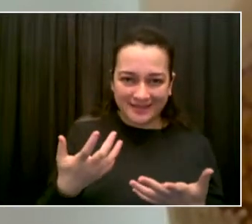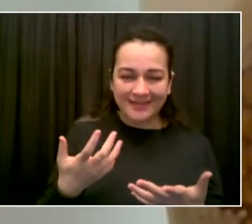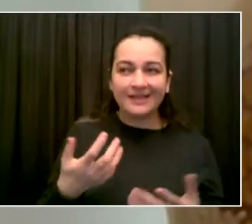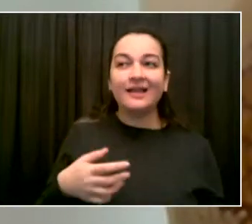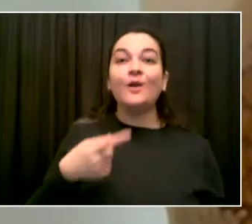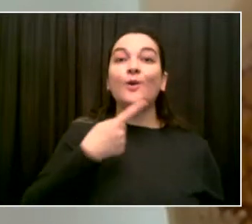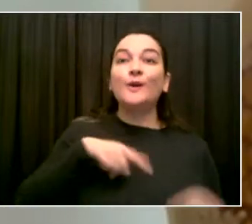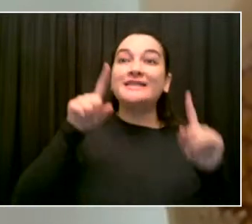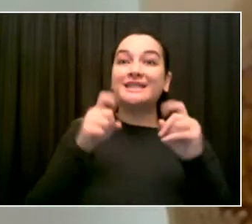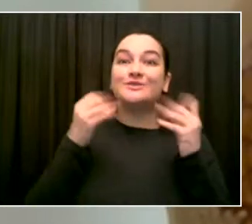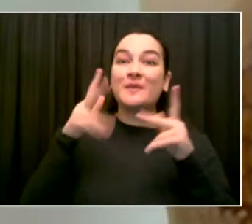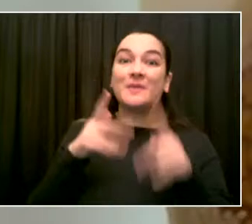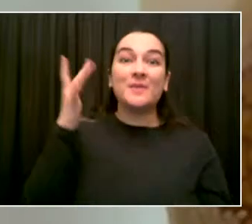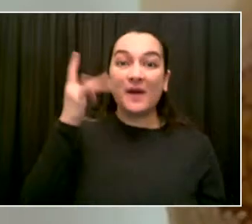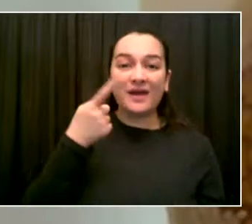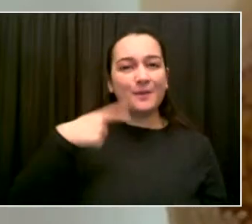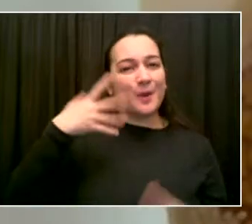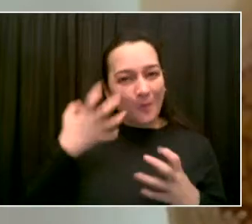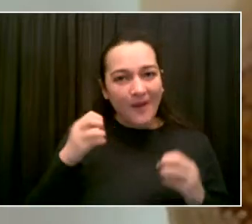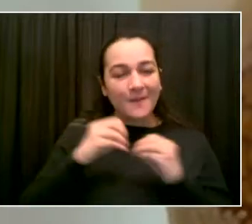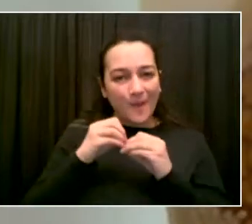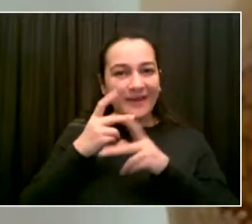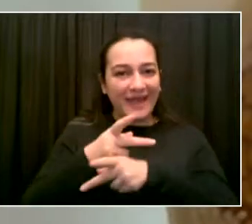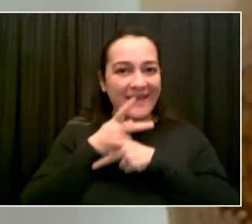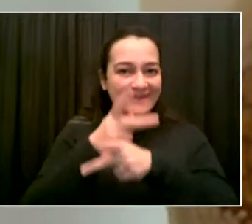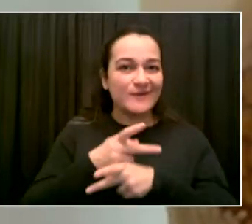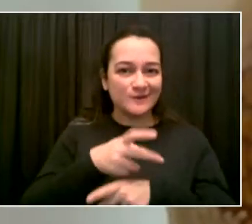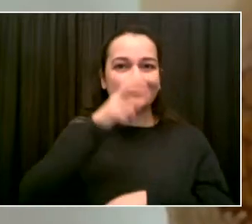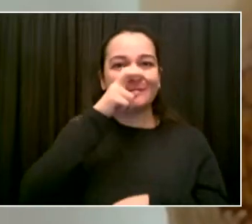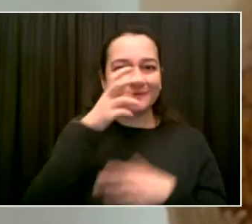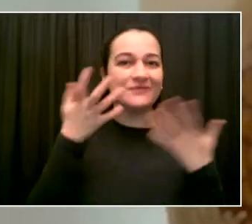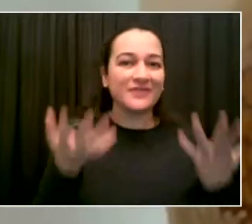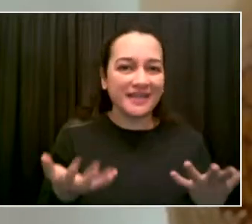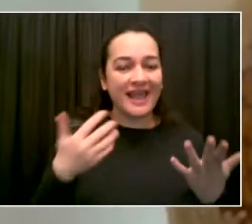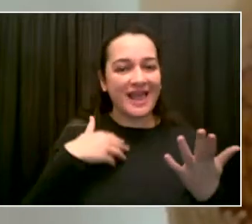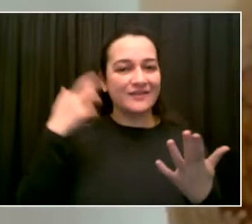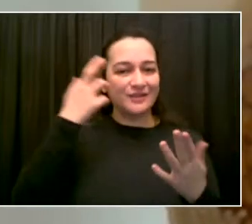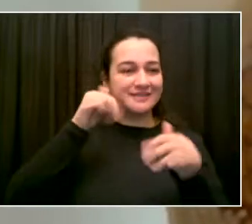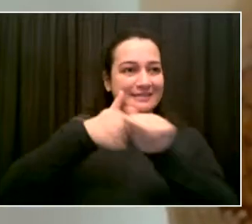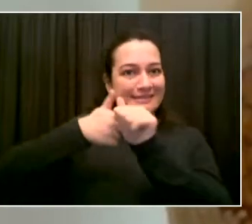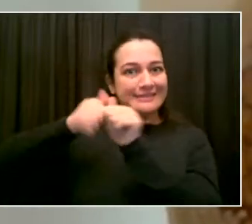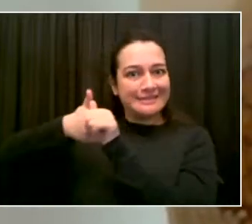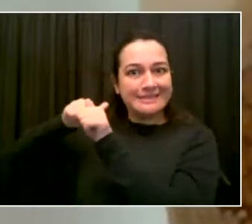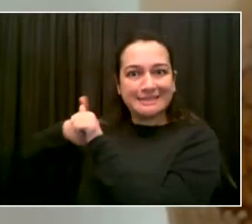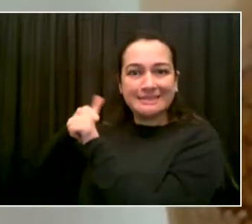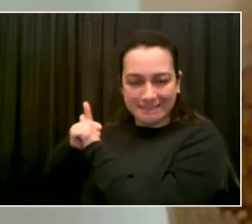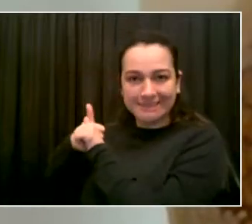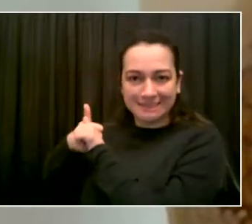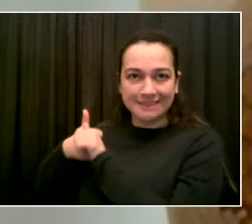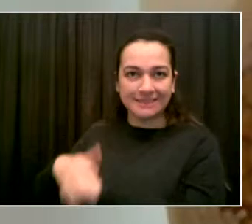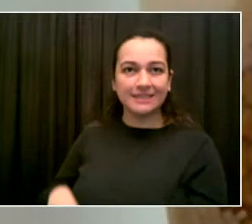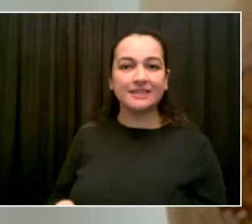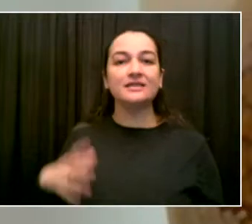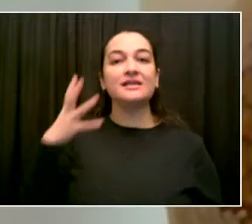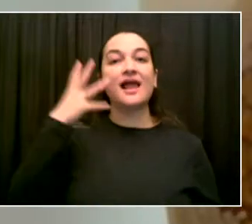that outdoor sports are something that benefits students and can be done safely, but are concerned about